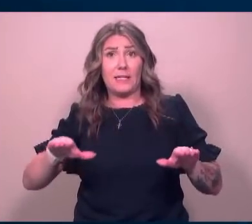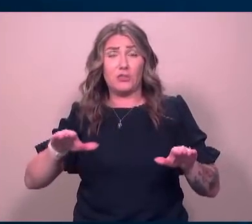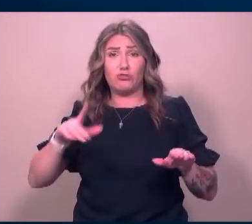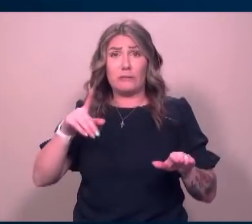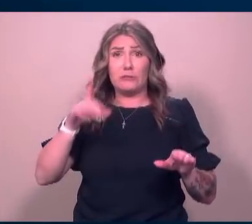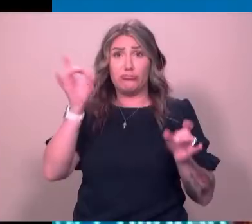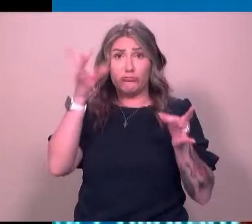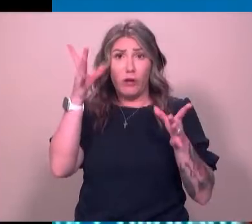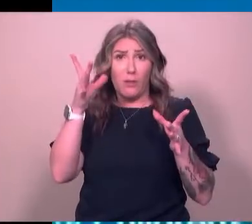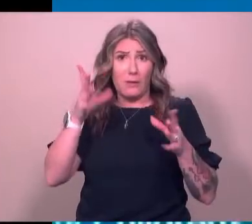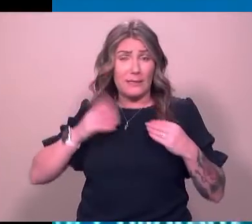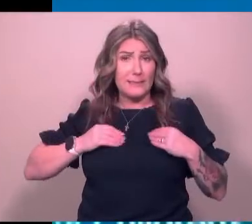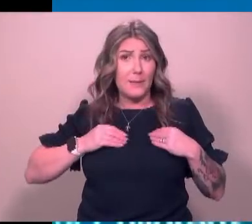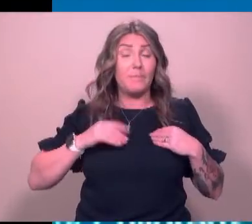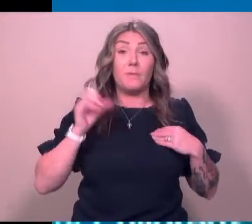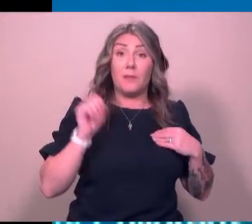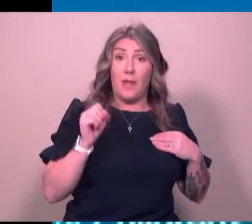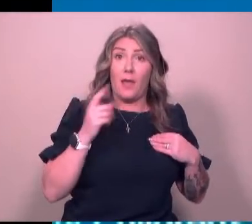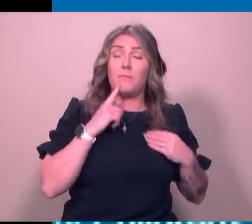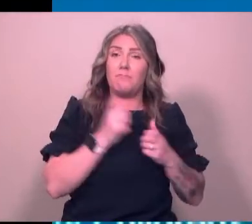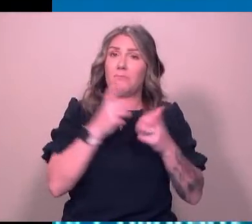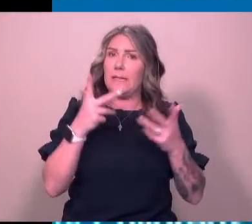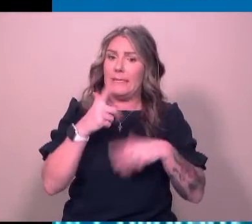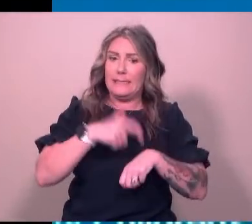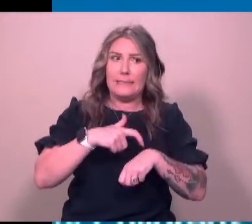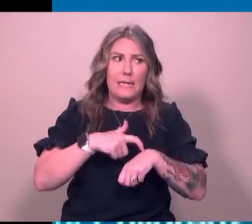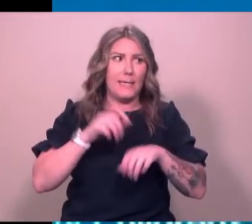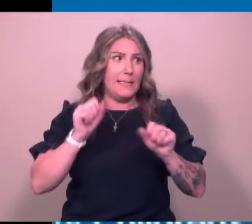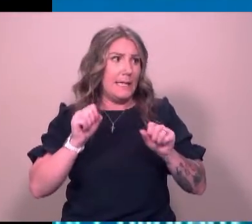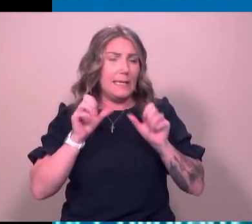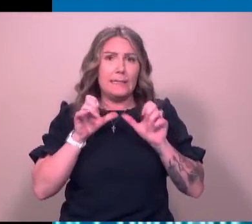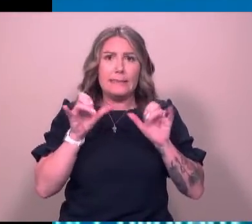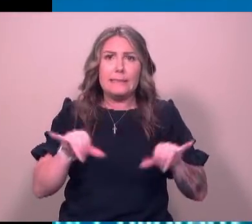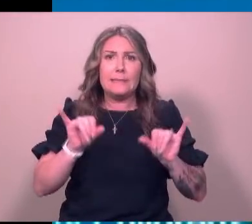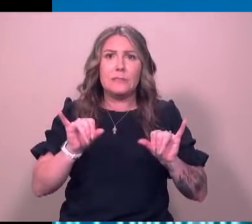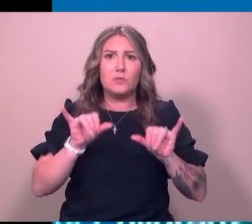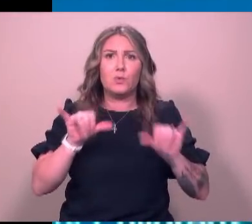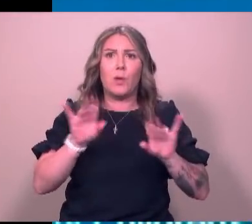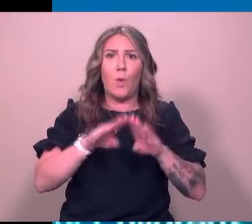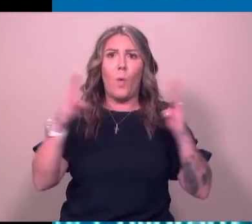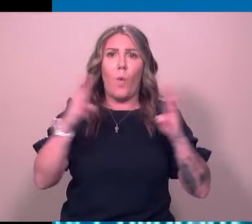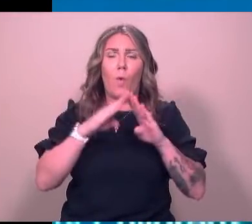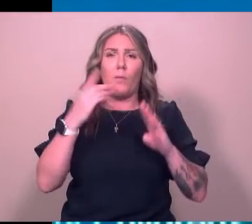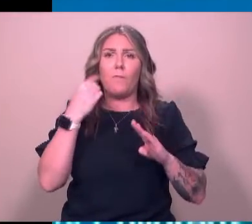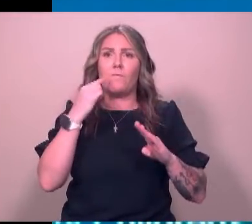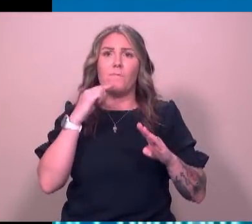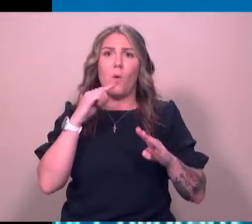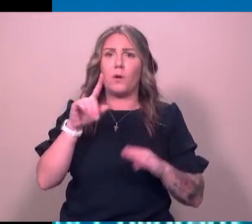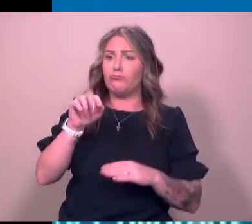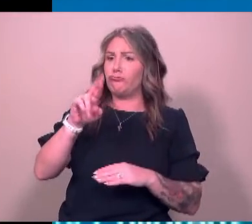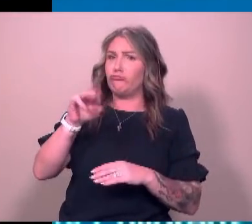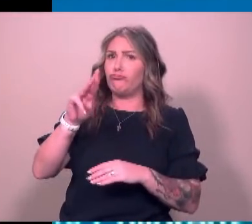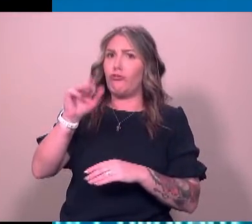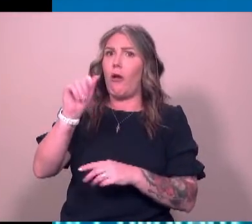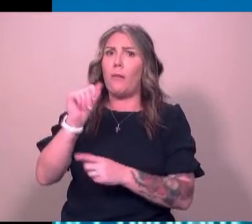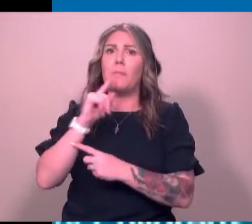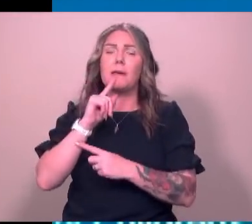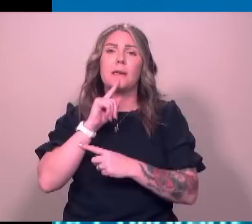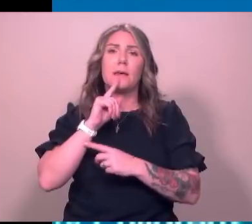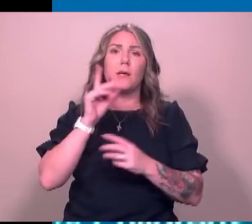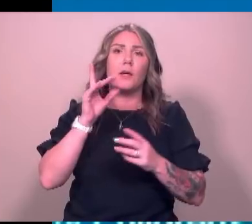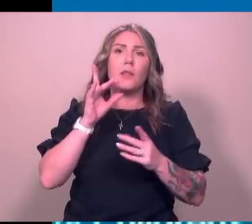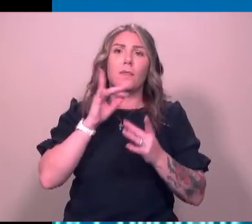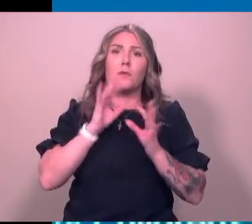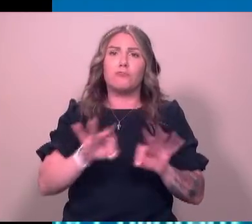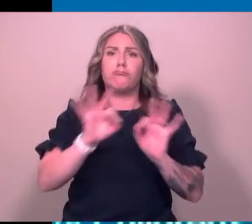we've seriously looked at many times. Can we continue to stay open to pediatric trauma? I mean, some of our critical care nurses, this is